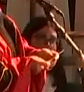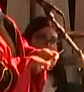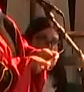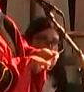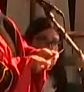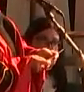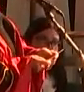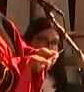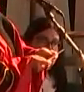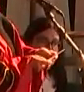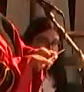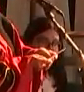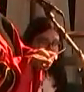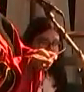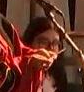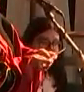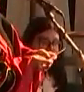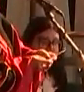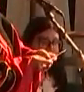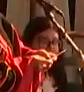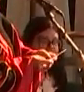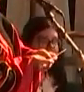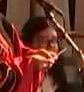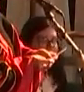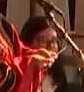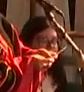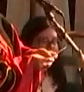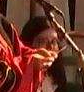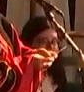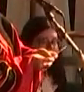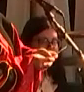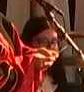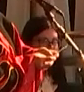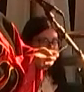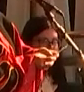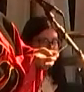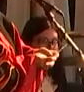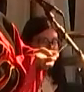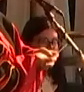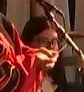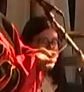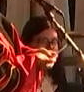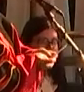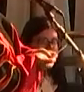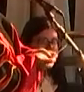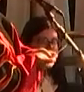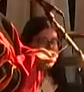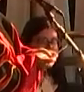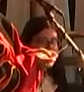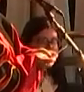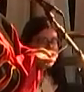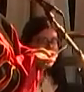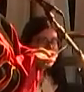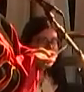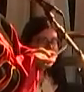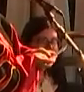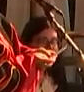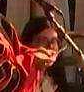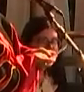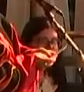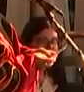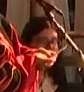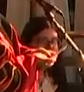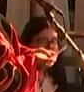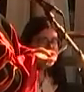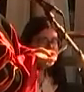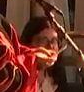Brittany M. Tessier, cum laude. Brittany is also receiving an early childhood education preschool certificate and